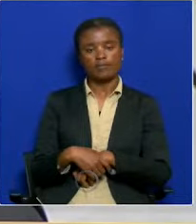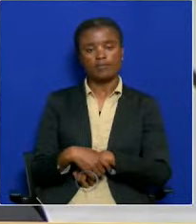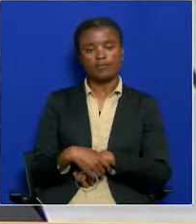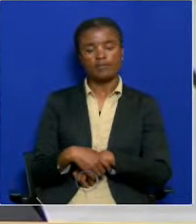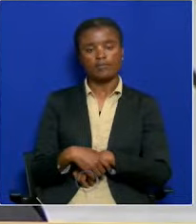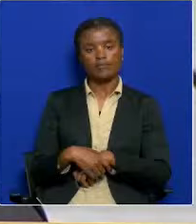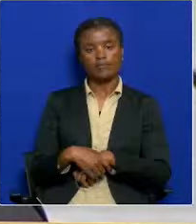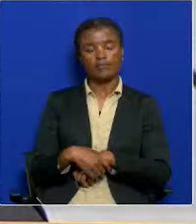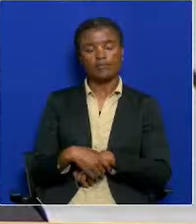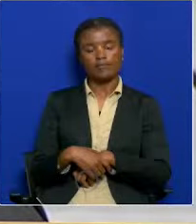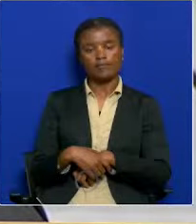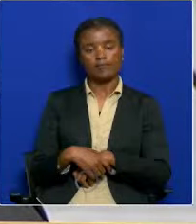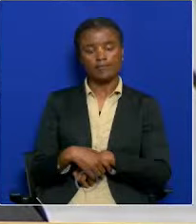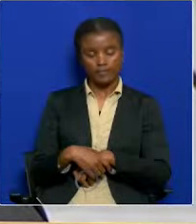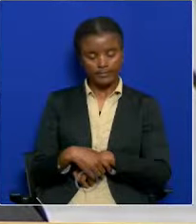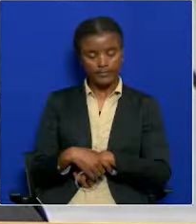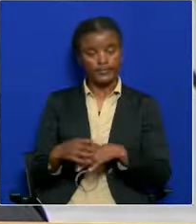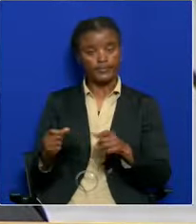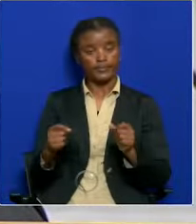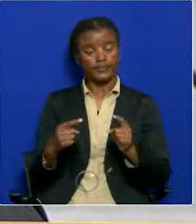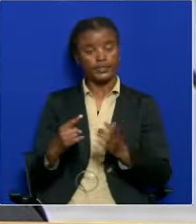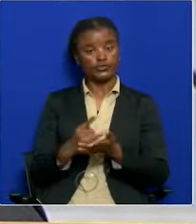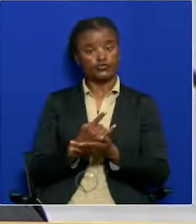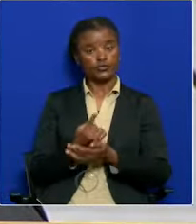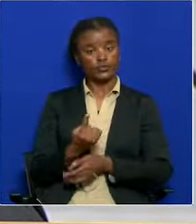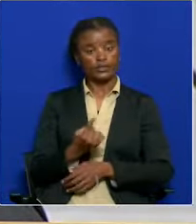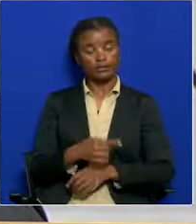At chat 1.